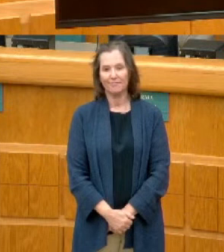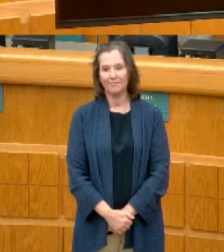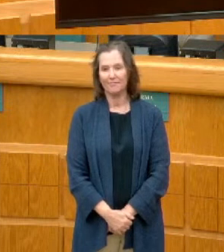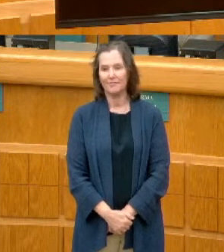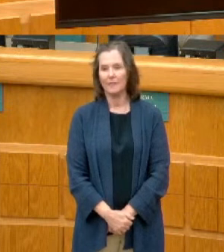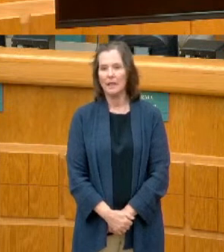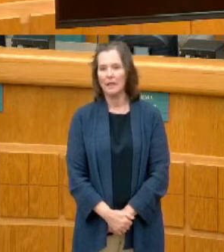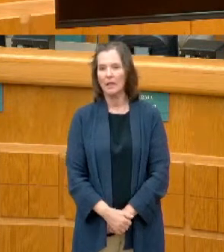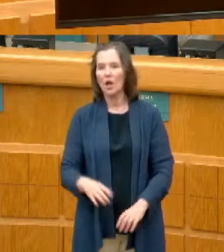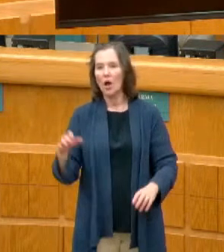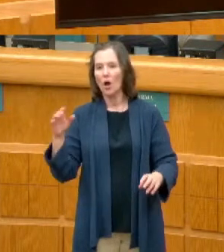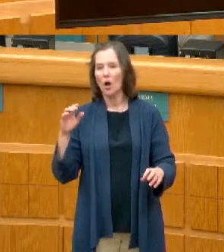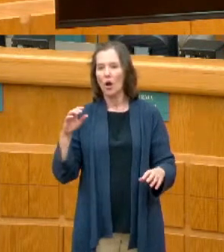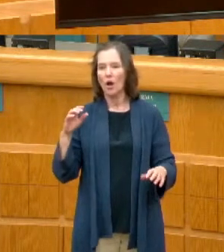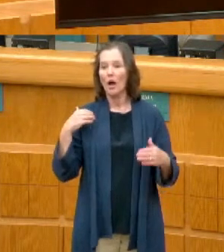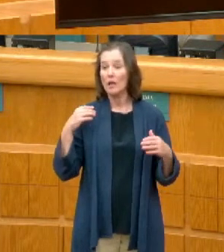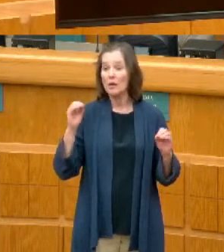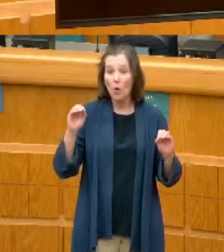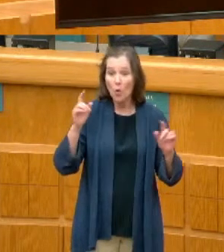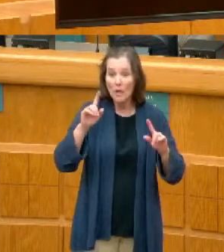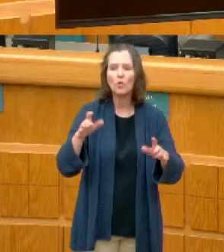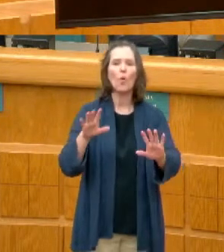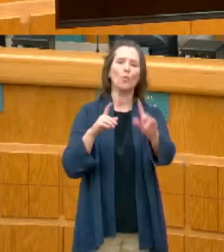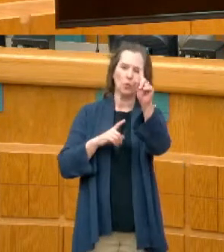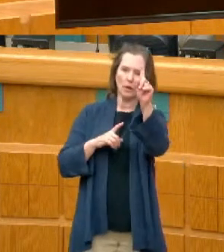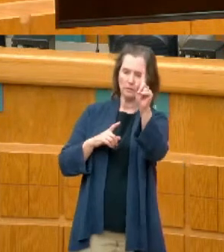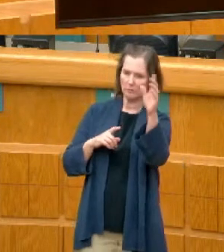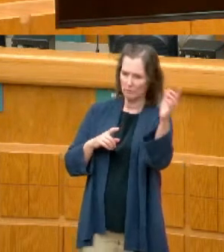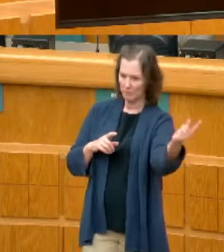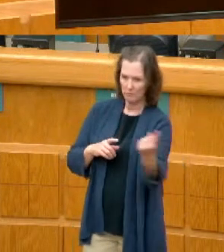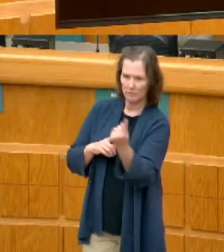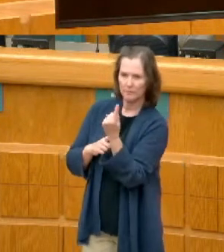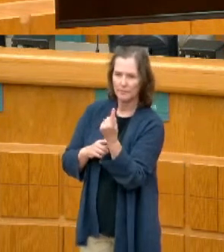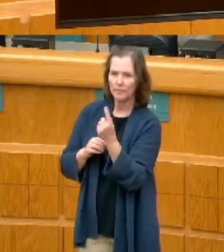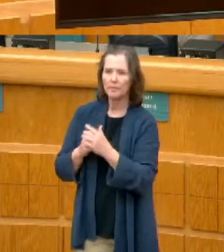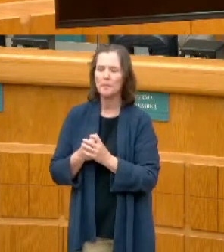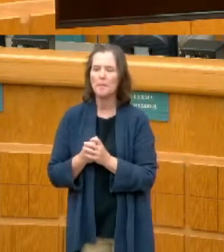Seeing none? Very good. Thank you for being, go ahead.